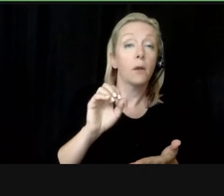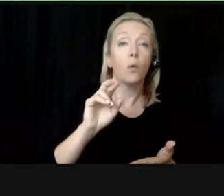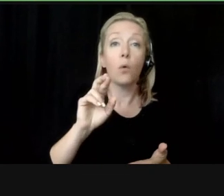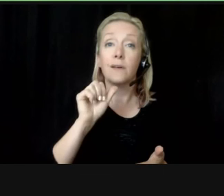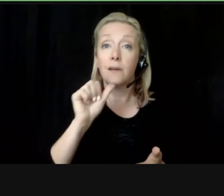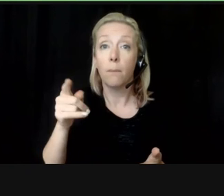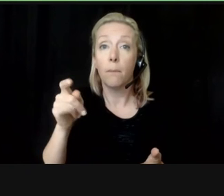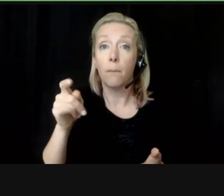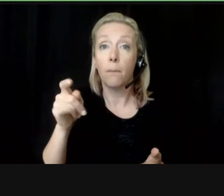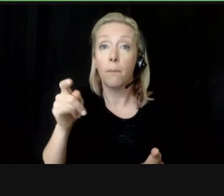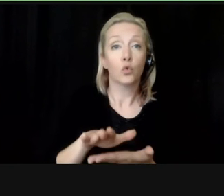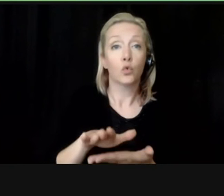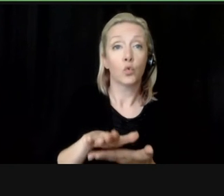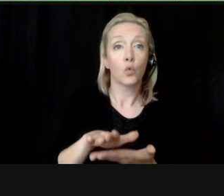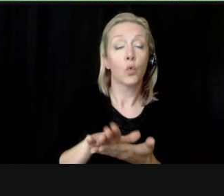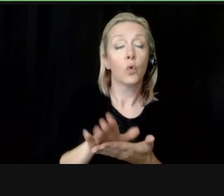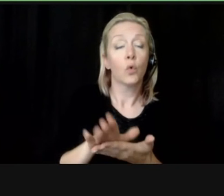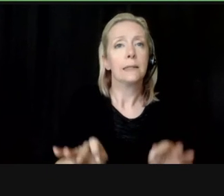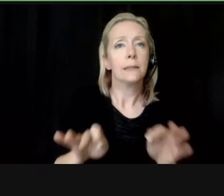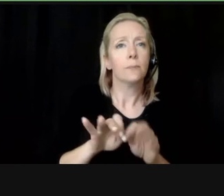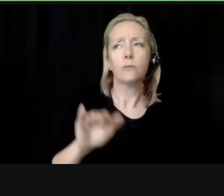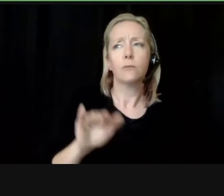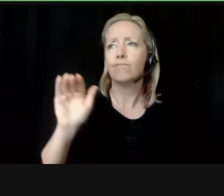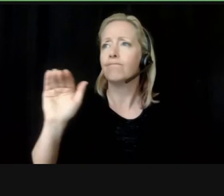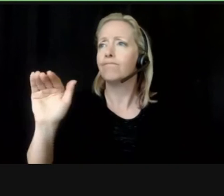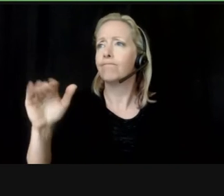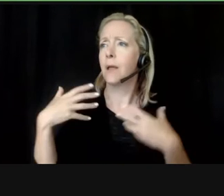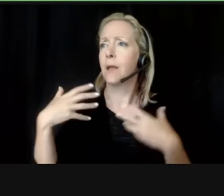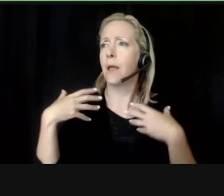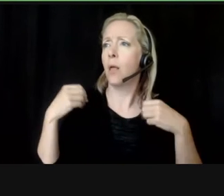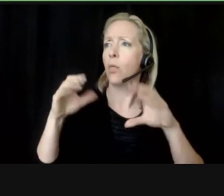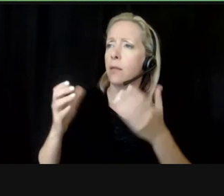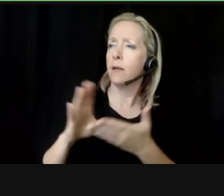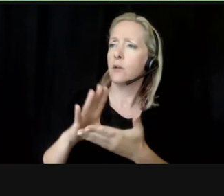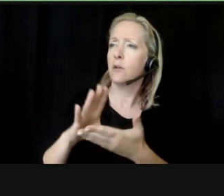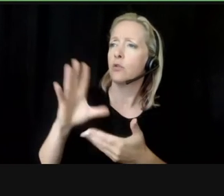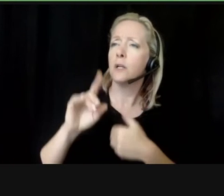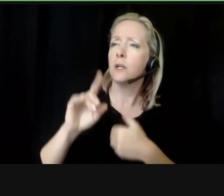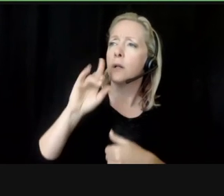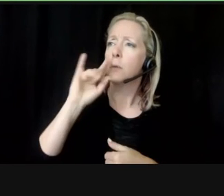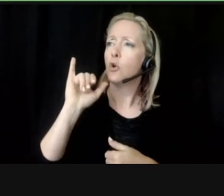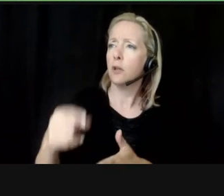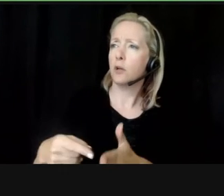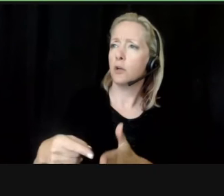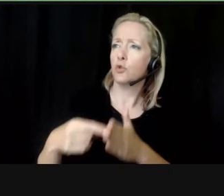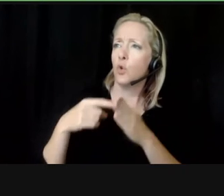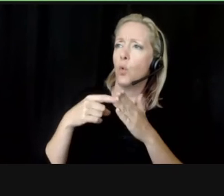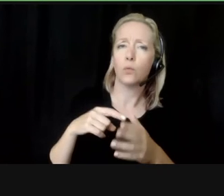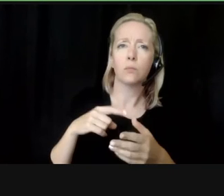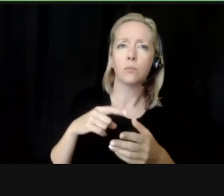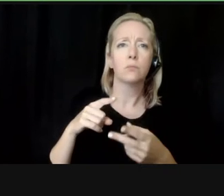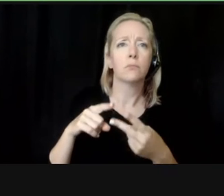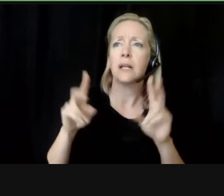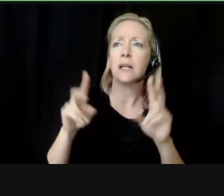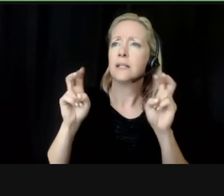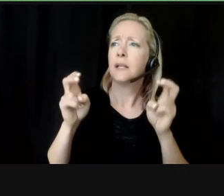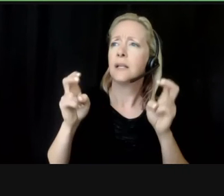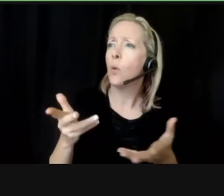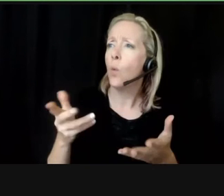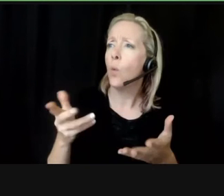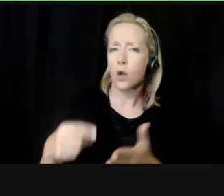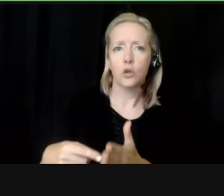is to find out what are your health classes like, what is being covered, so that you